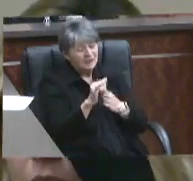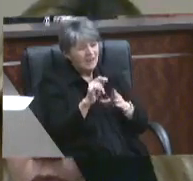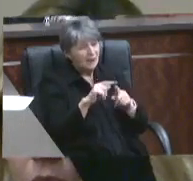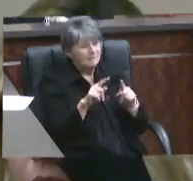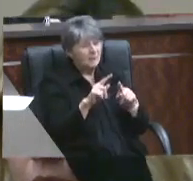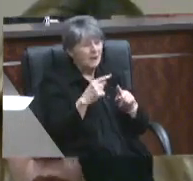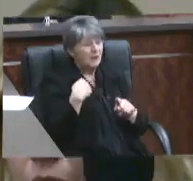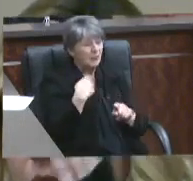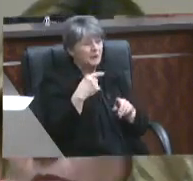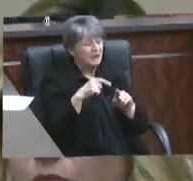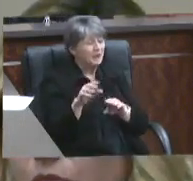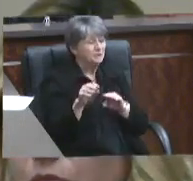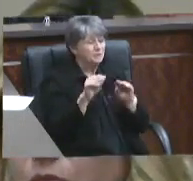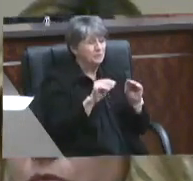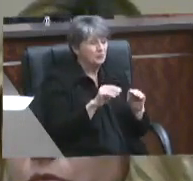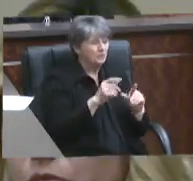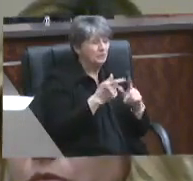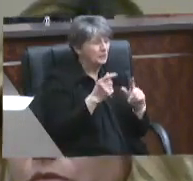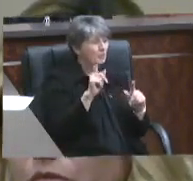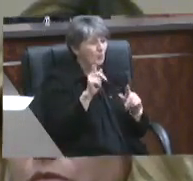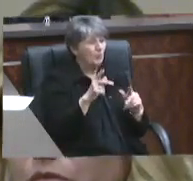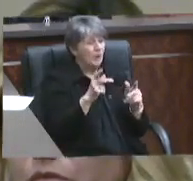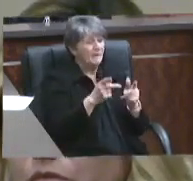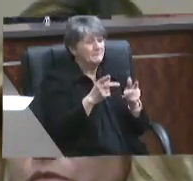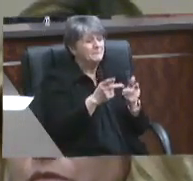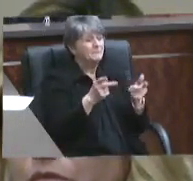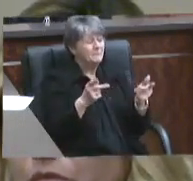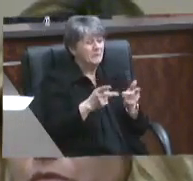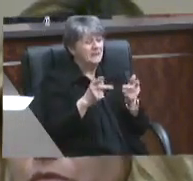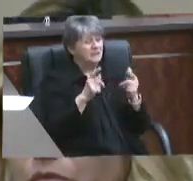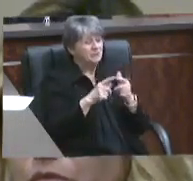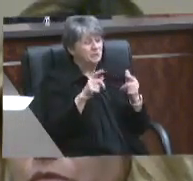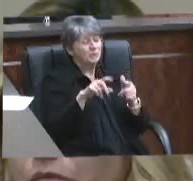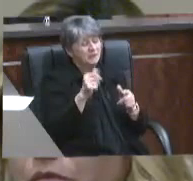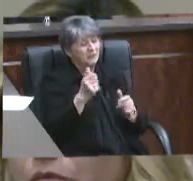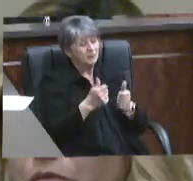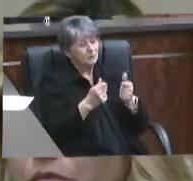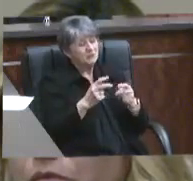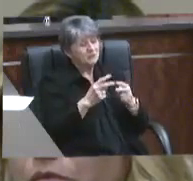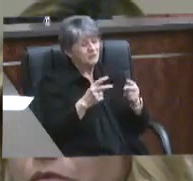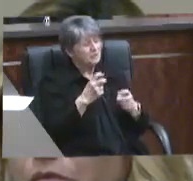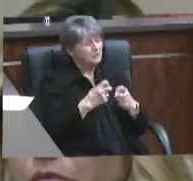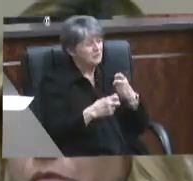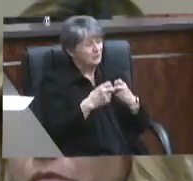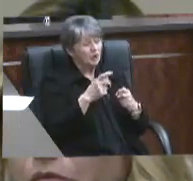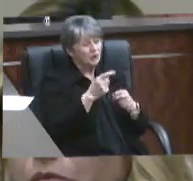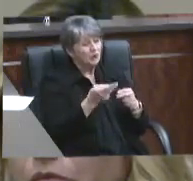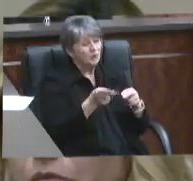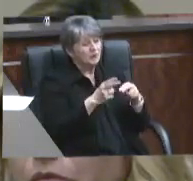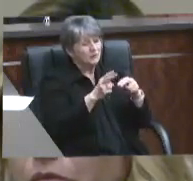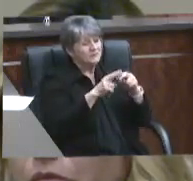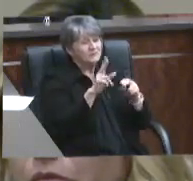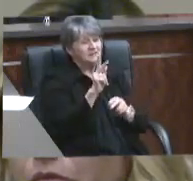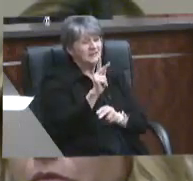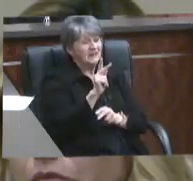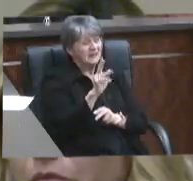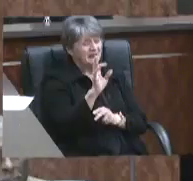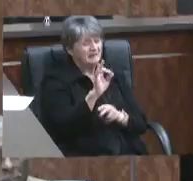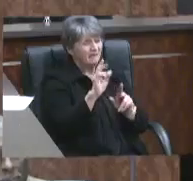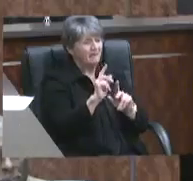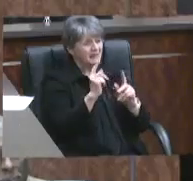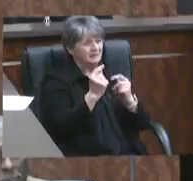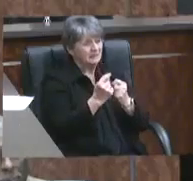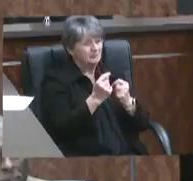one facility to the other, which is very difficult. You increased the K-9 teams, which allowed for